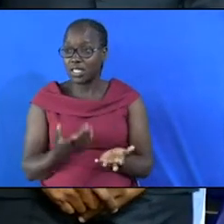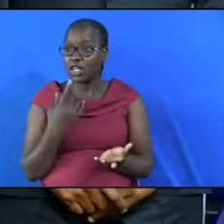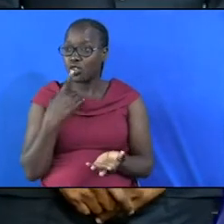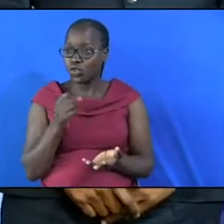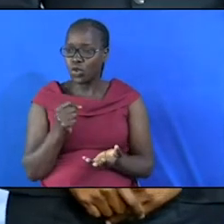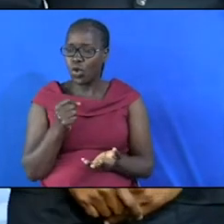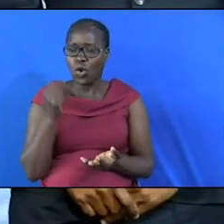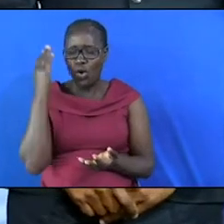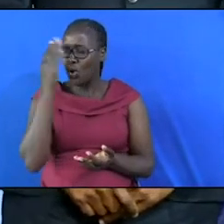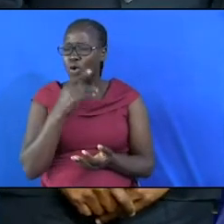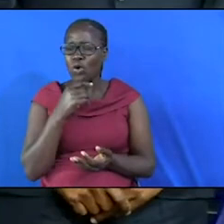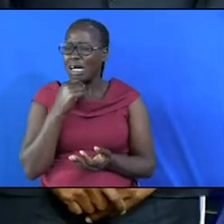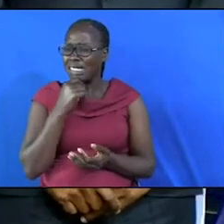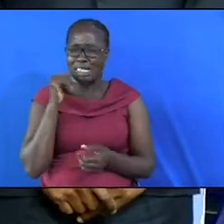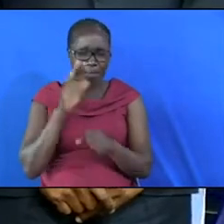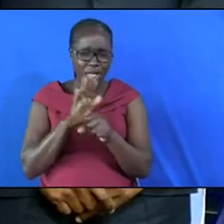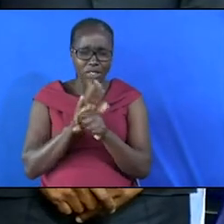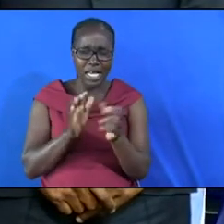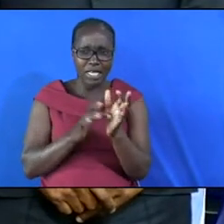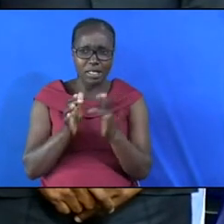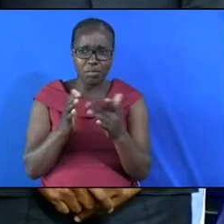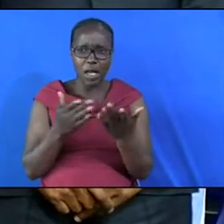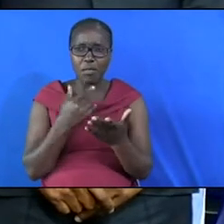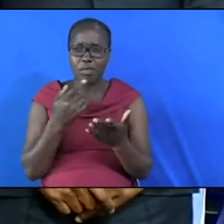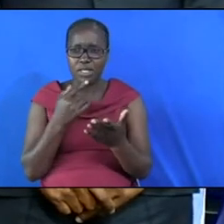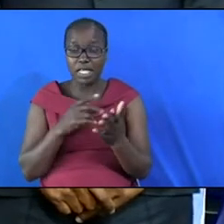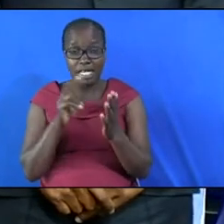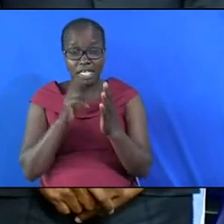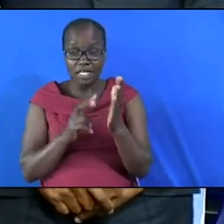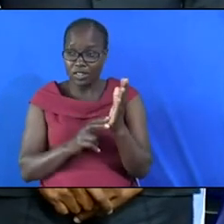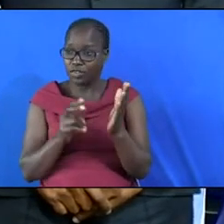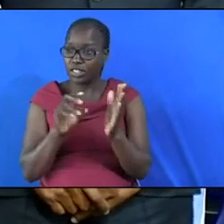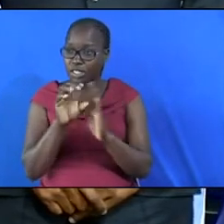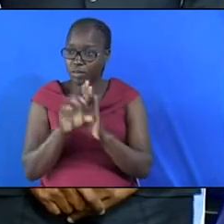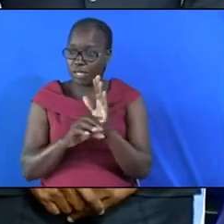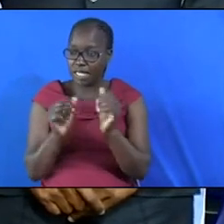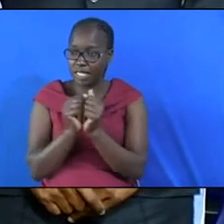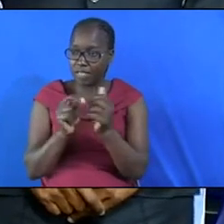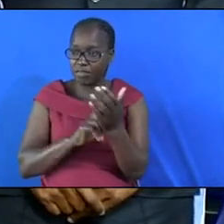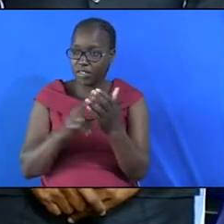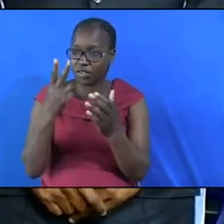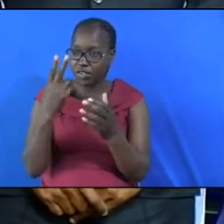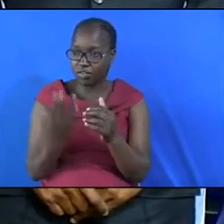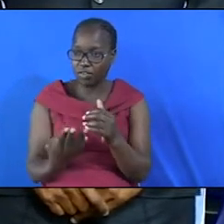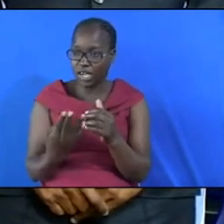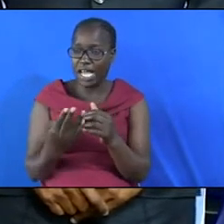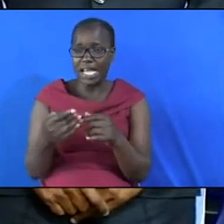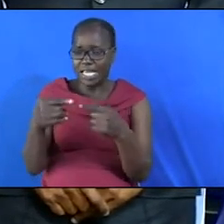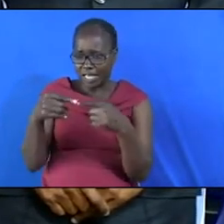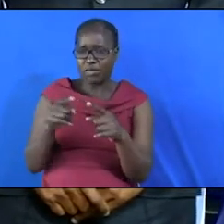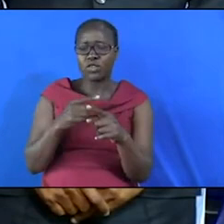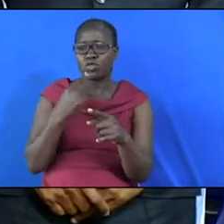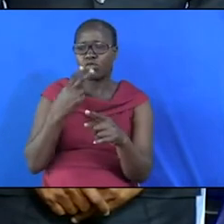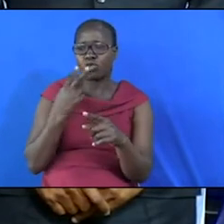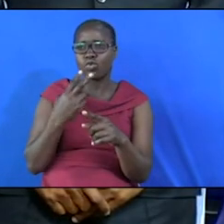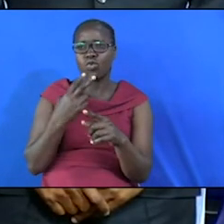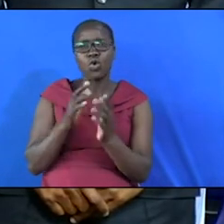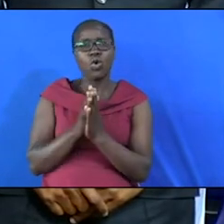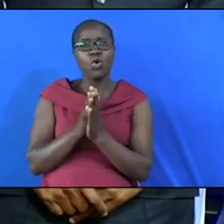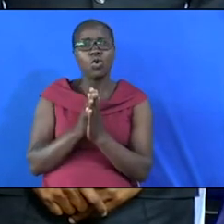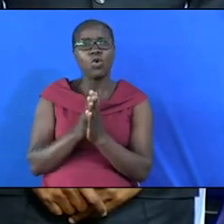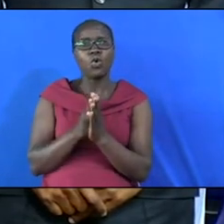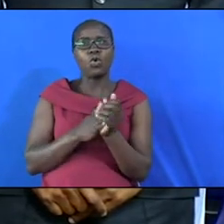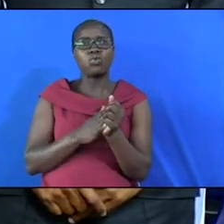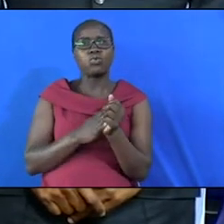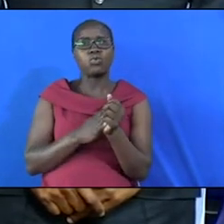Saul is handsome. And the Bible says, when you read chapter 10, verses 24, that even Saul, who is supposed to